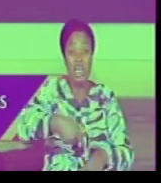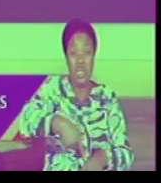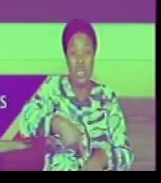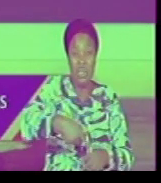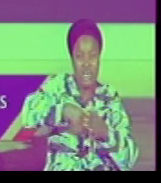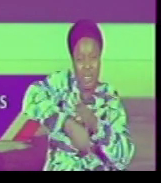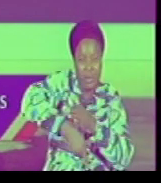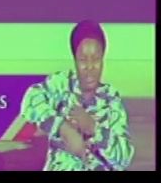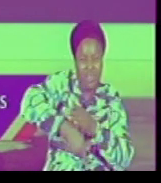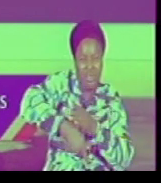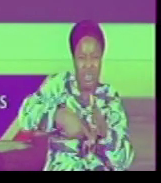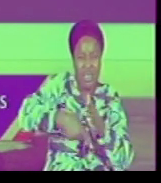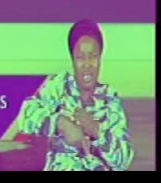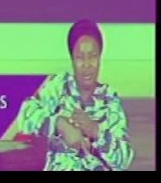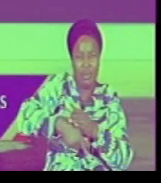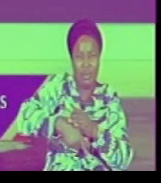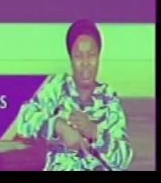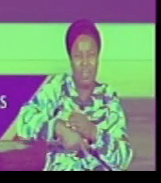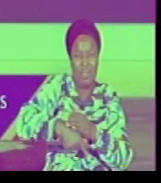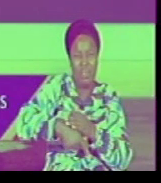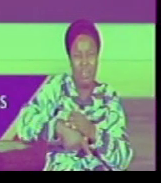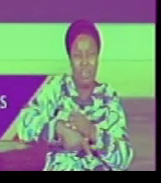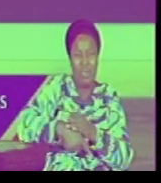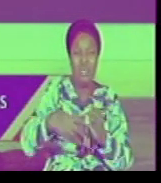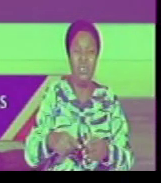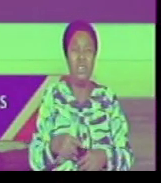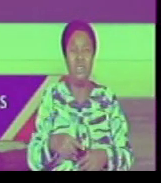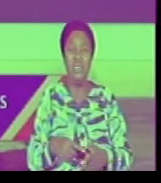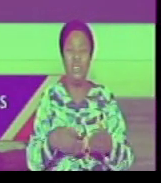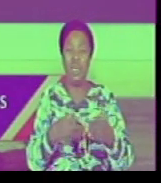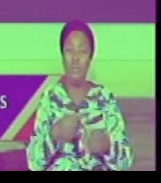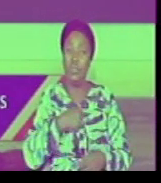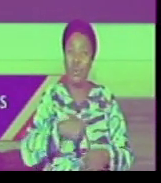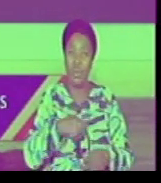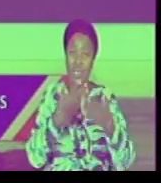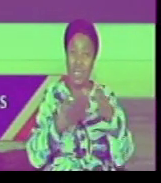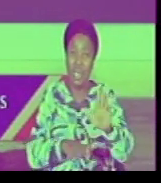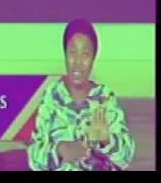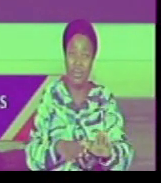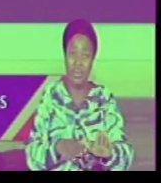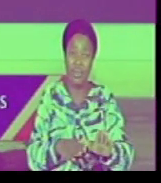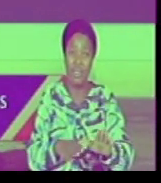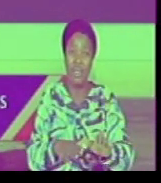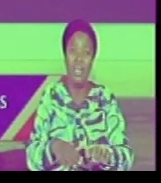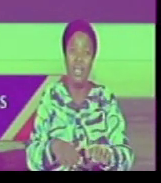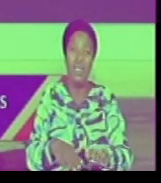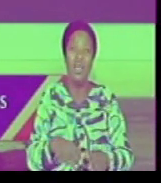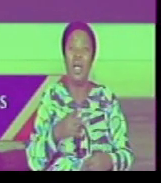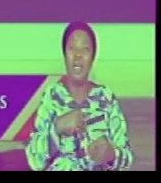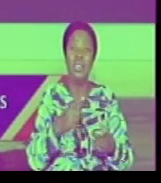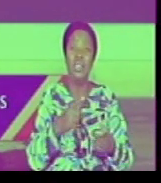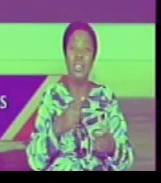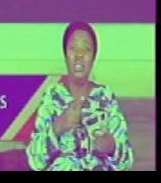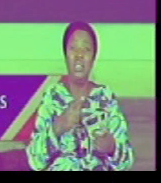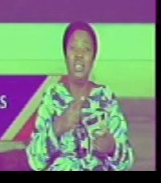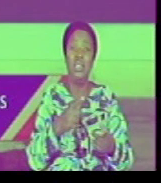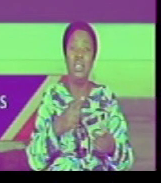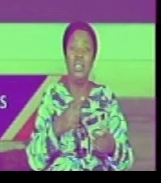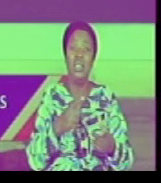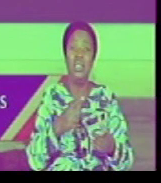have happened last year. And that death of last year, that problem of last